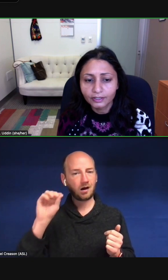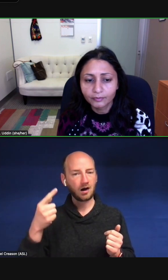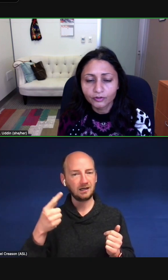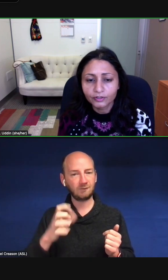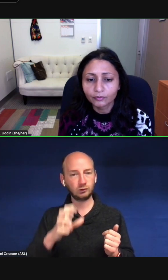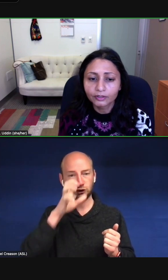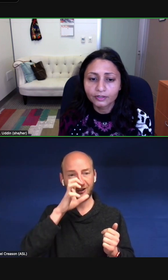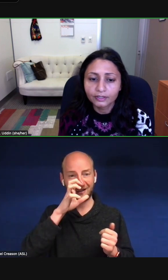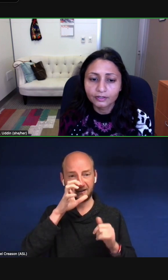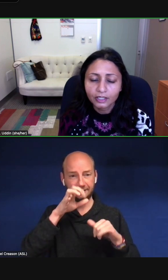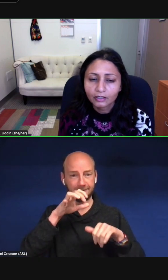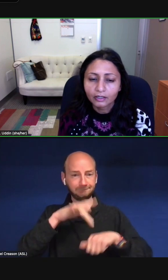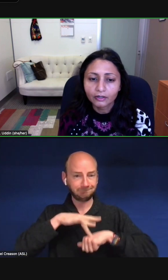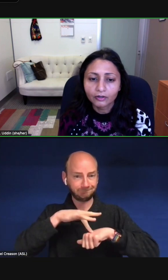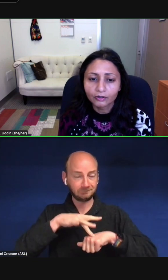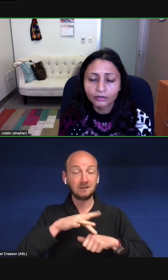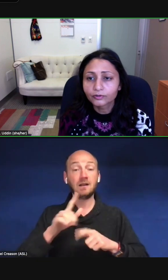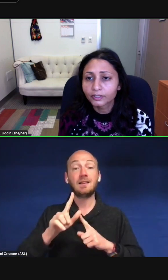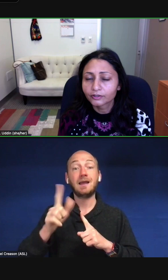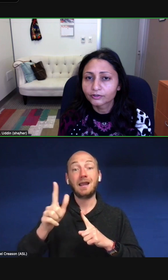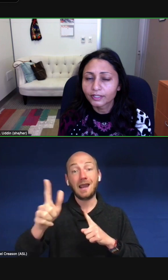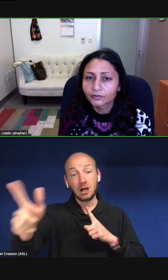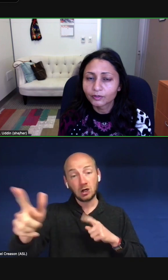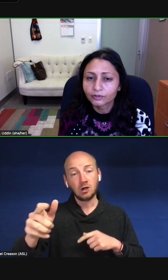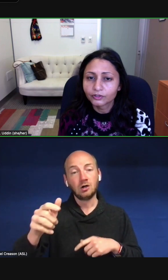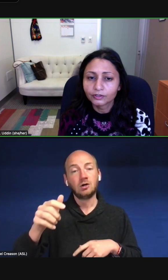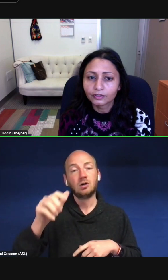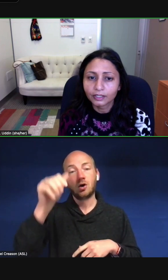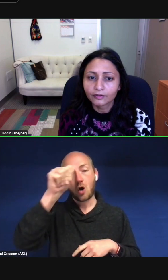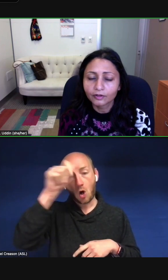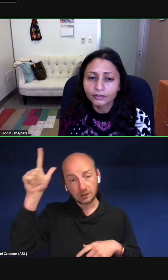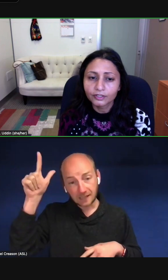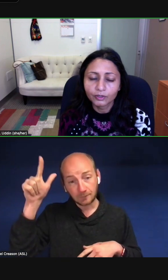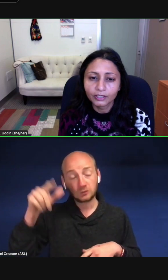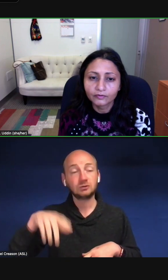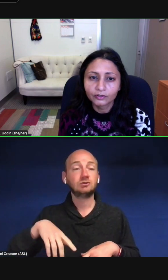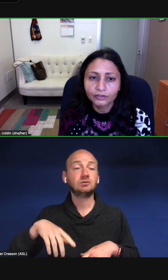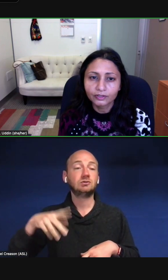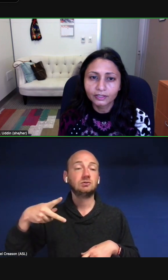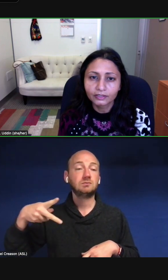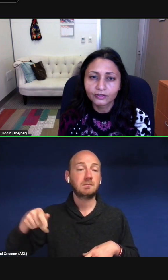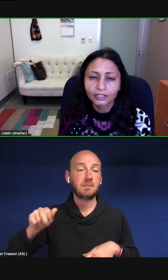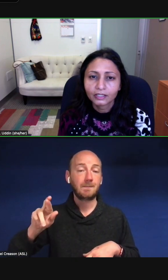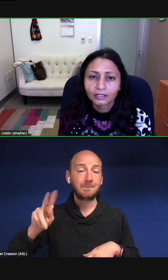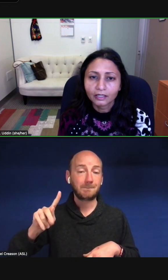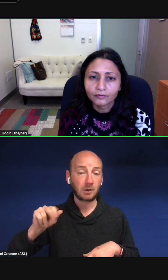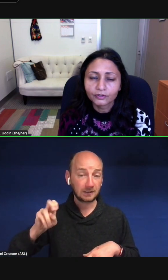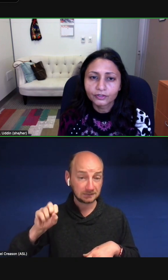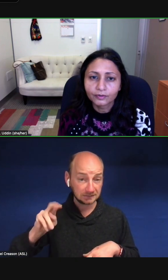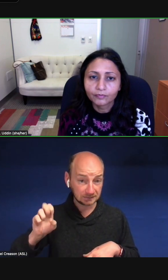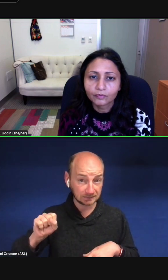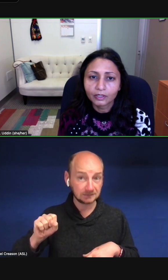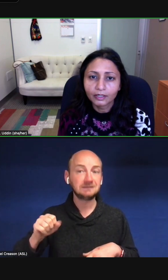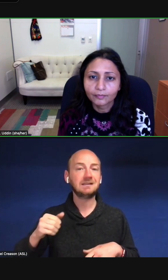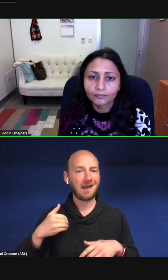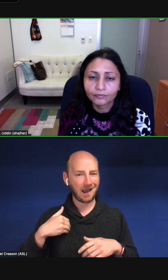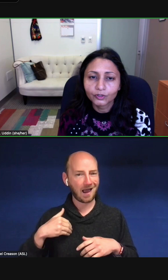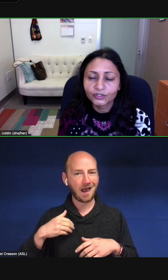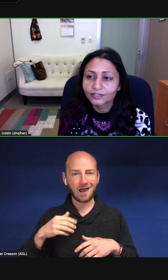including Alzheimer's and Parkinson's, are also characterized by rigid thoughts and behaviors. So I think there's